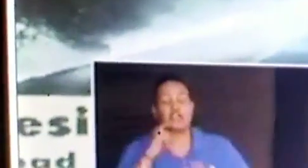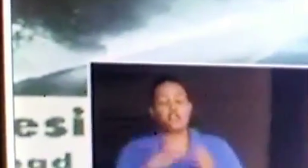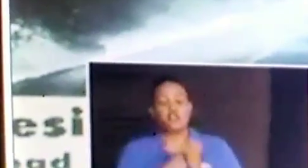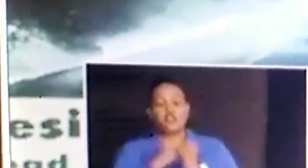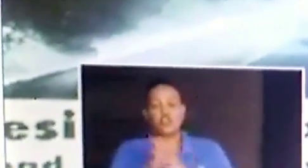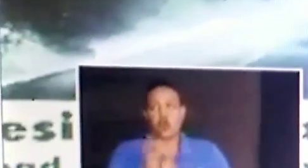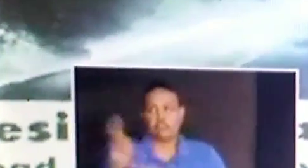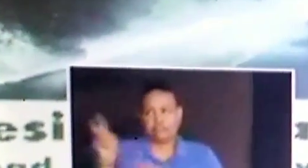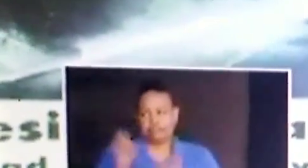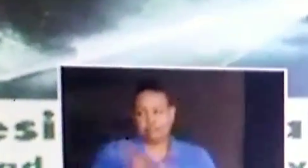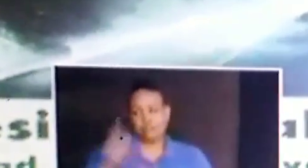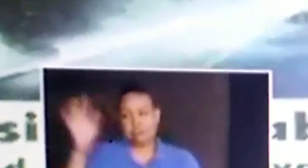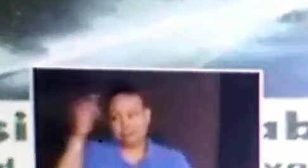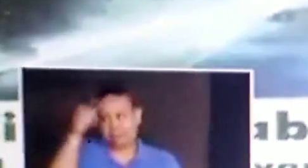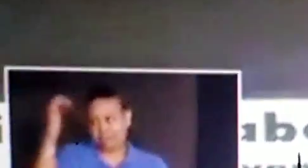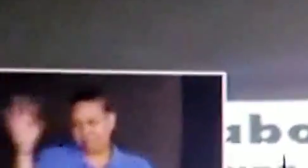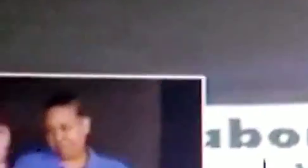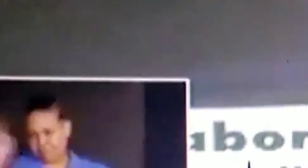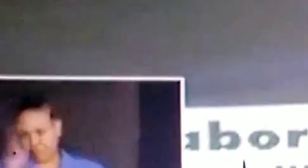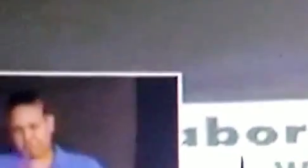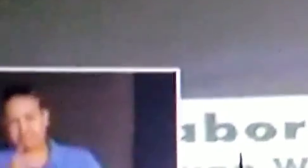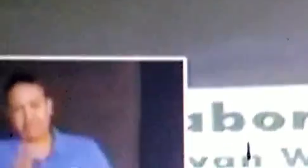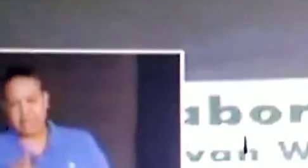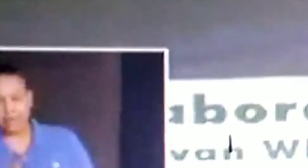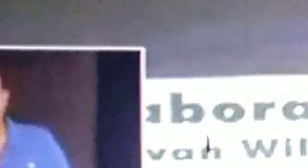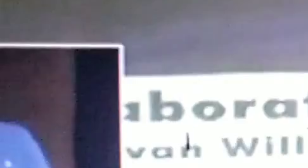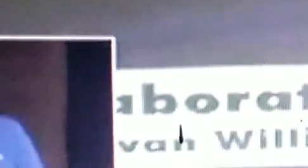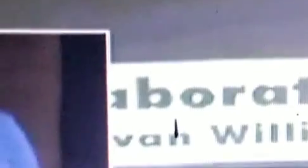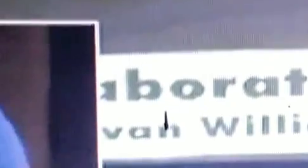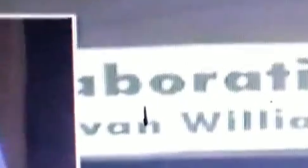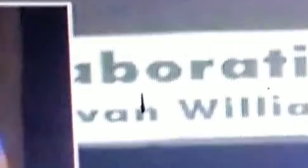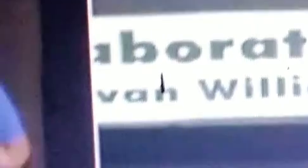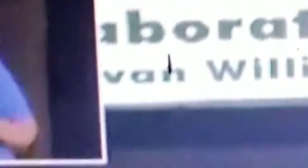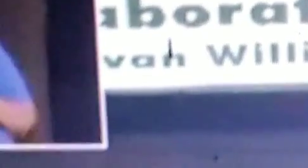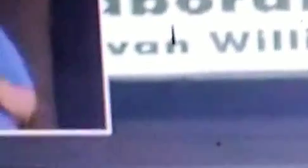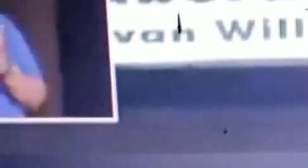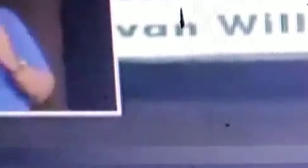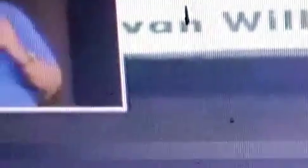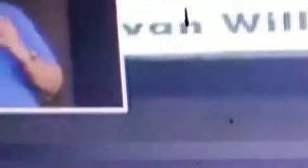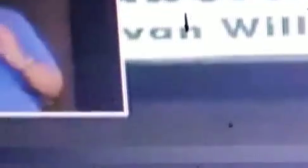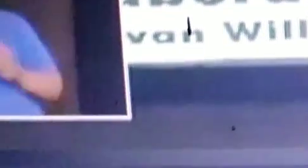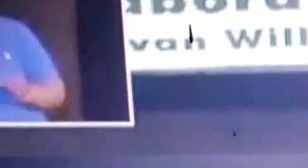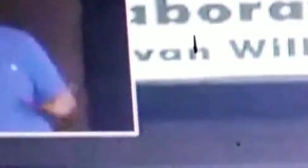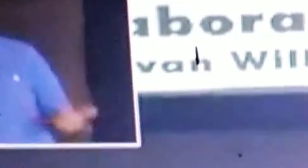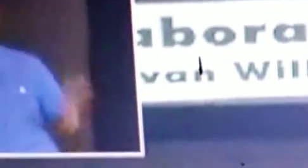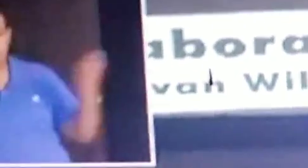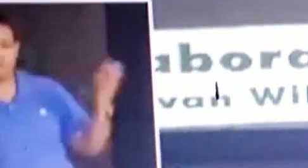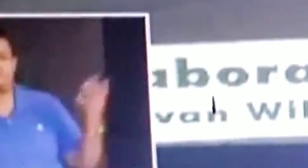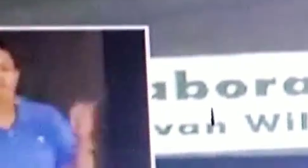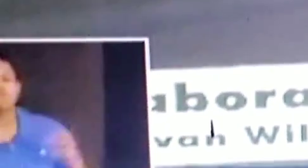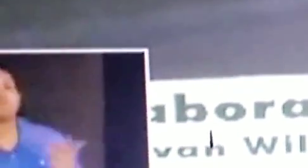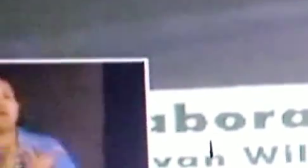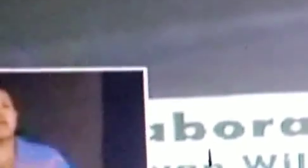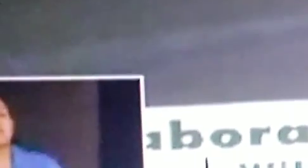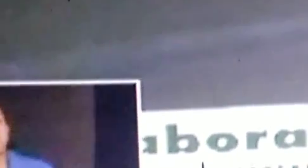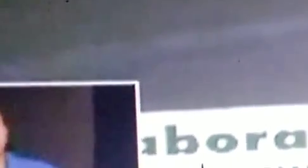form. This is an elegantly and expertly resolved proposal that will relate to everyone.